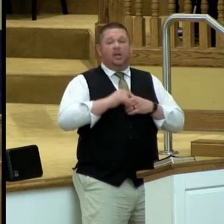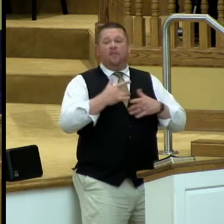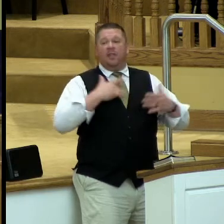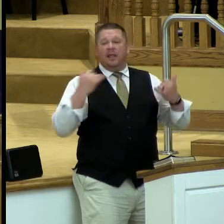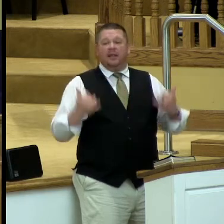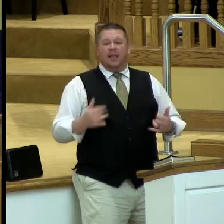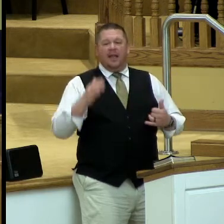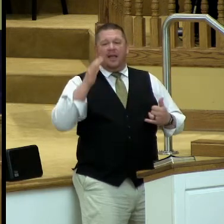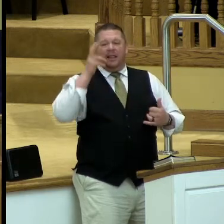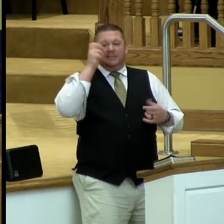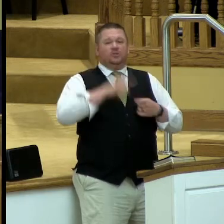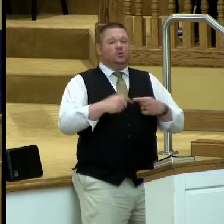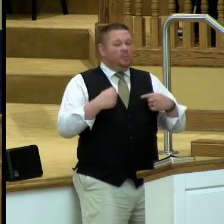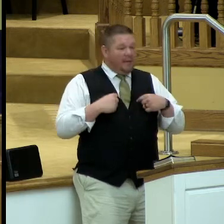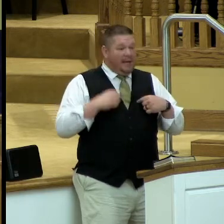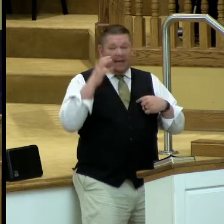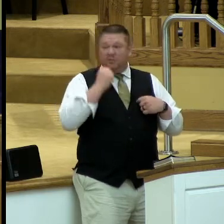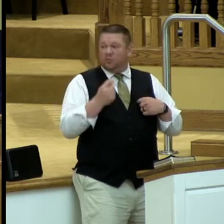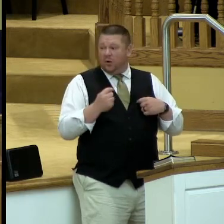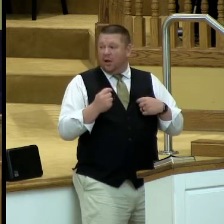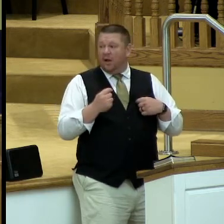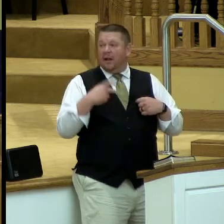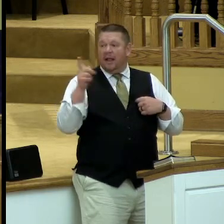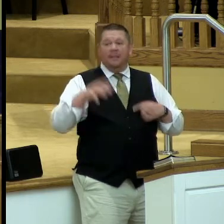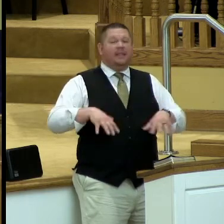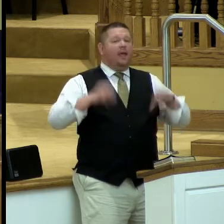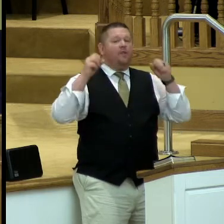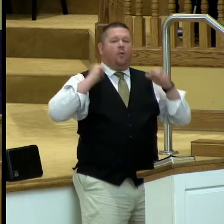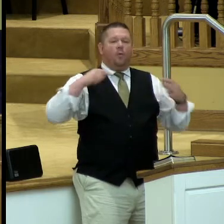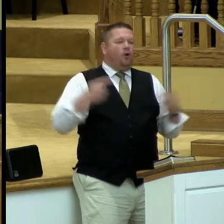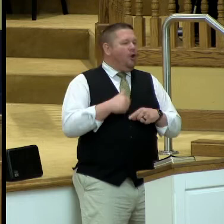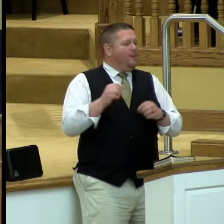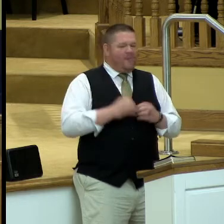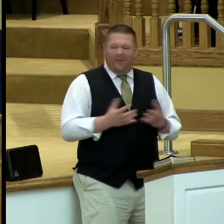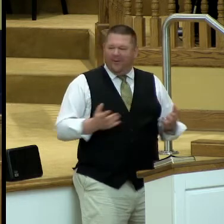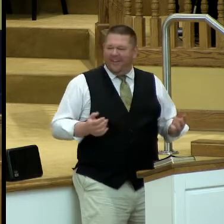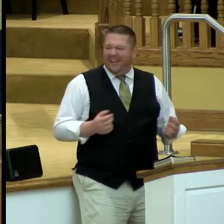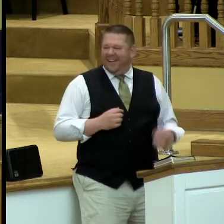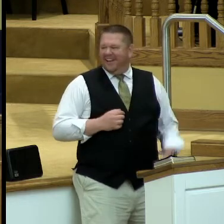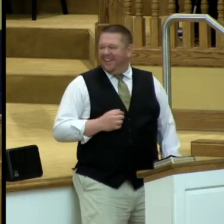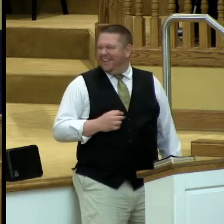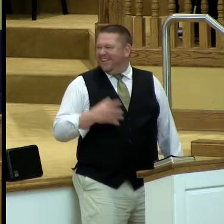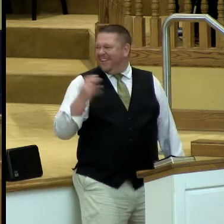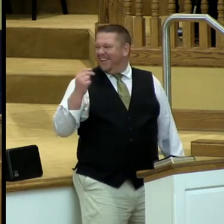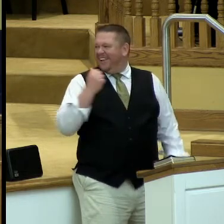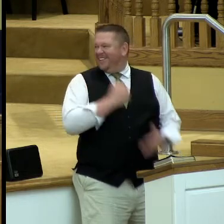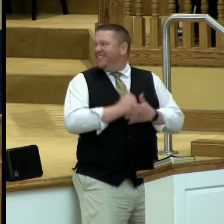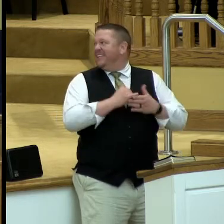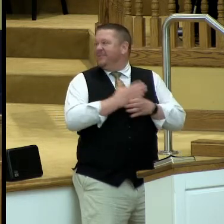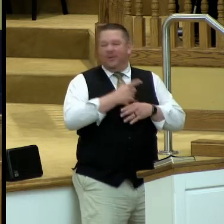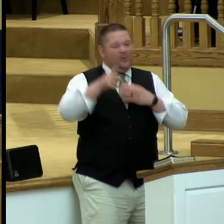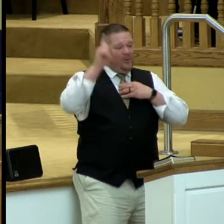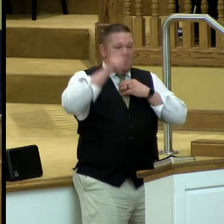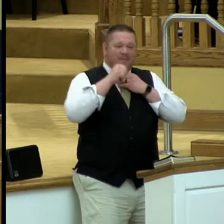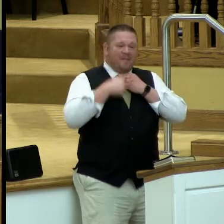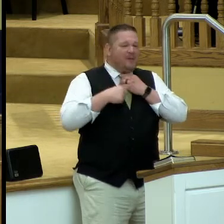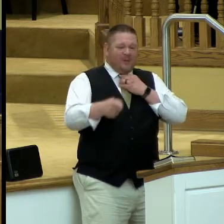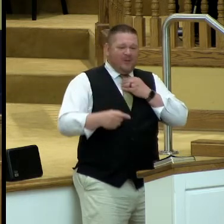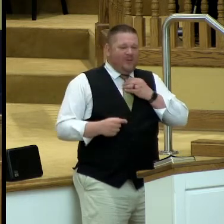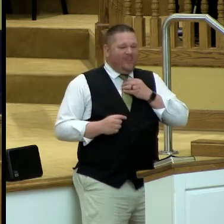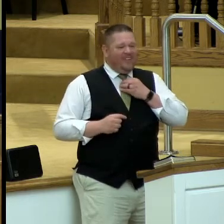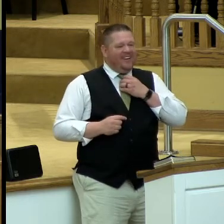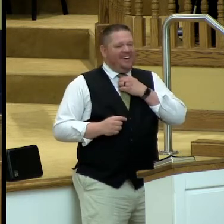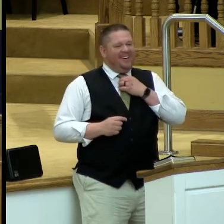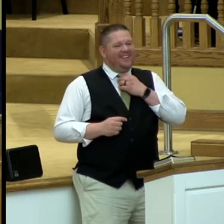pains you're feeling right now listening to me. Guess what? Let Him take over and it won't hurt anymore. Amen. That's between you and Him, not me and